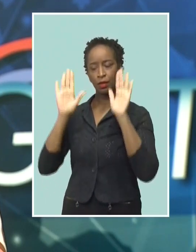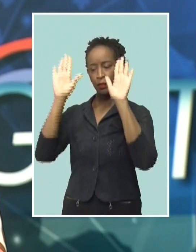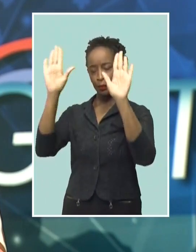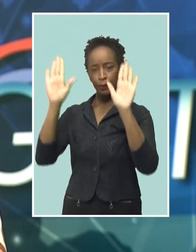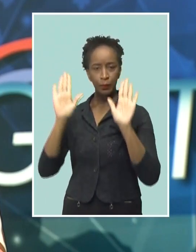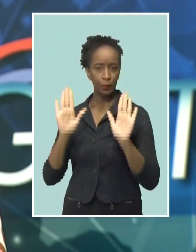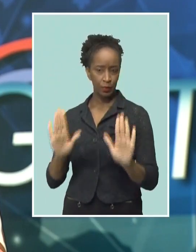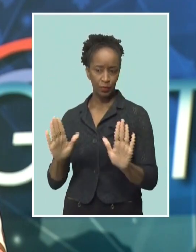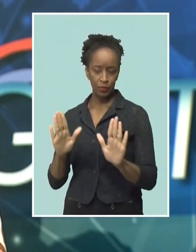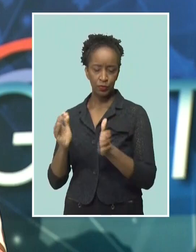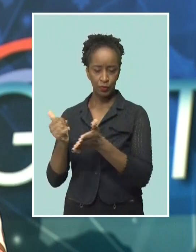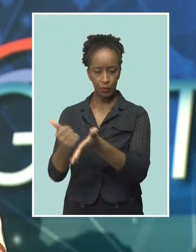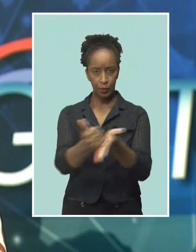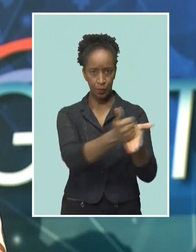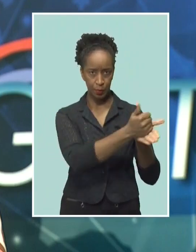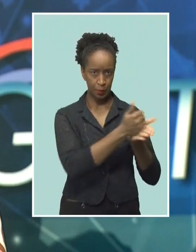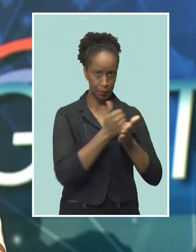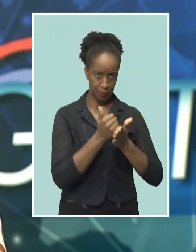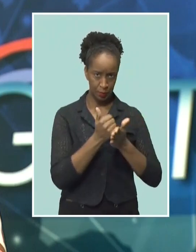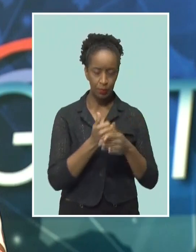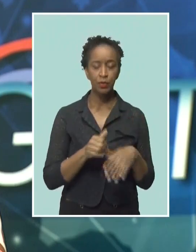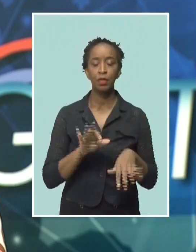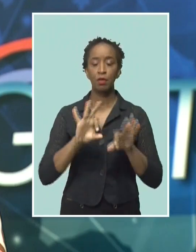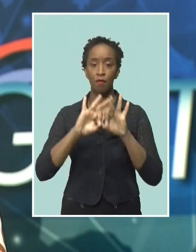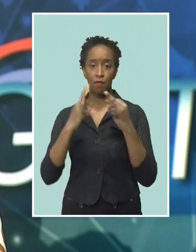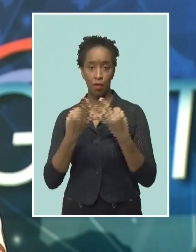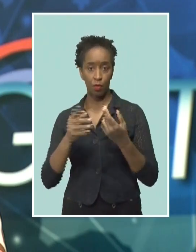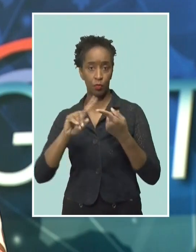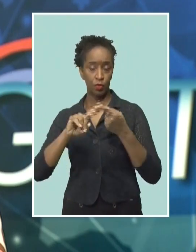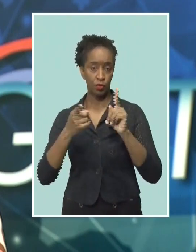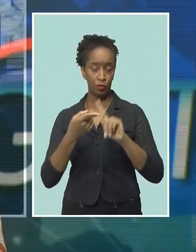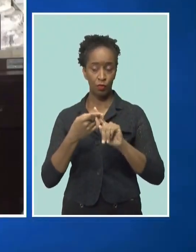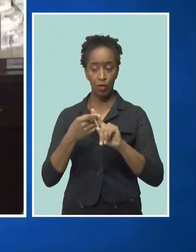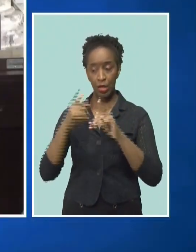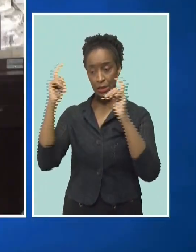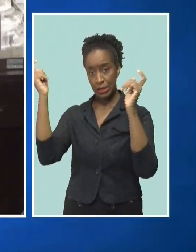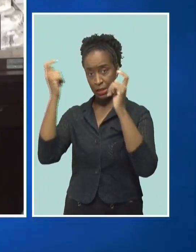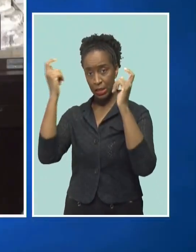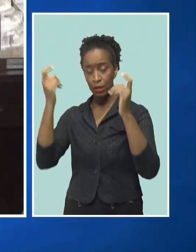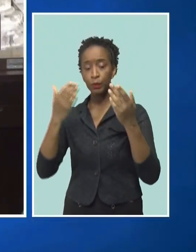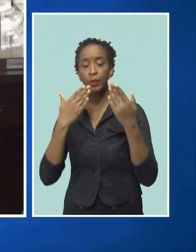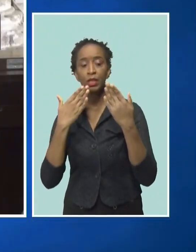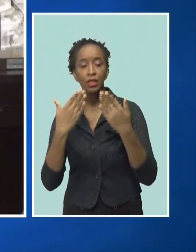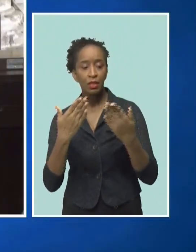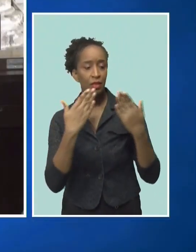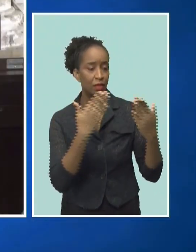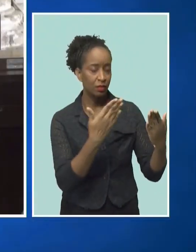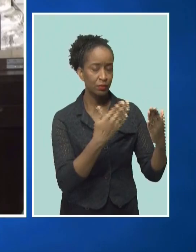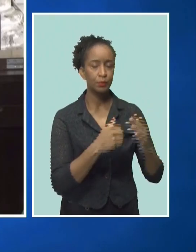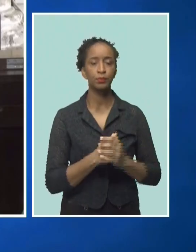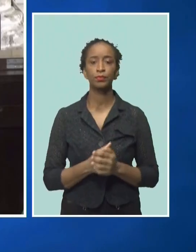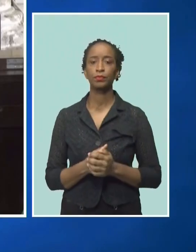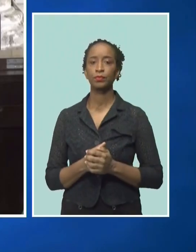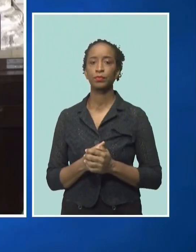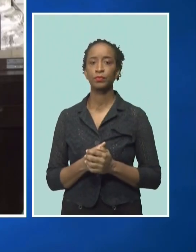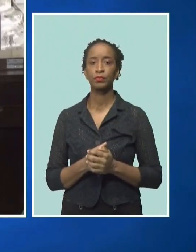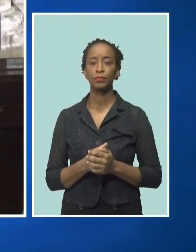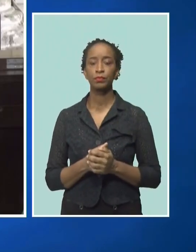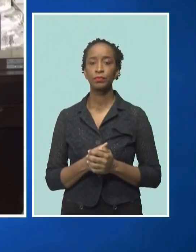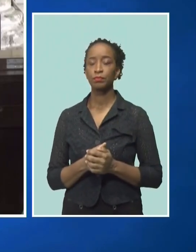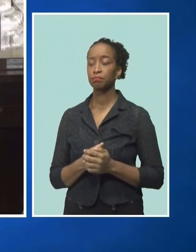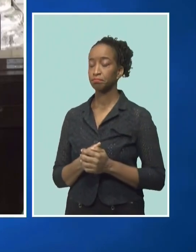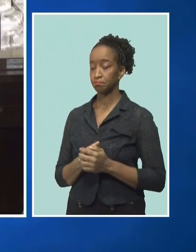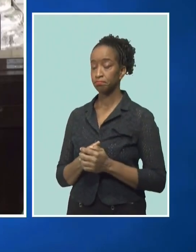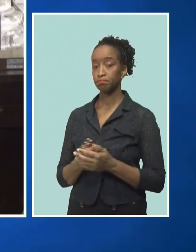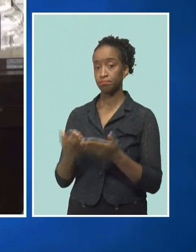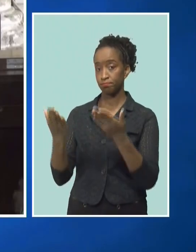the family and friends who joined the celebration. So thanks again, Harold, for